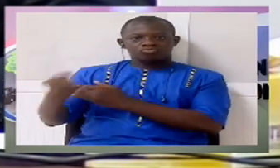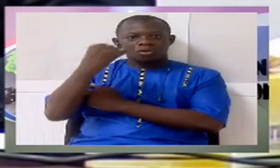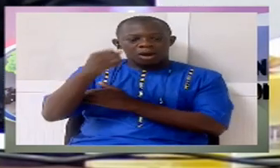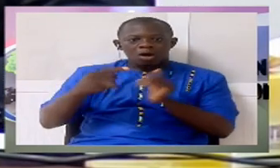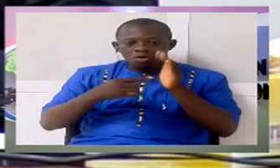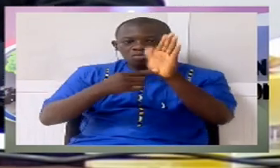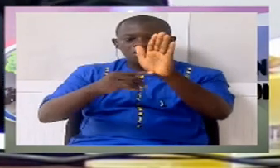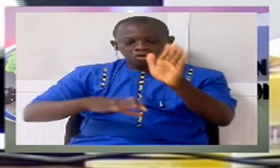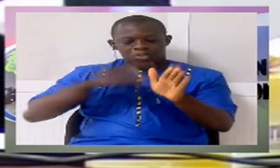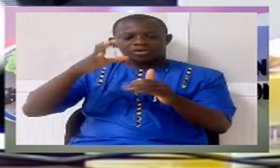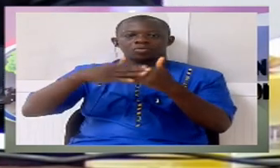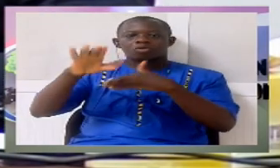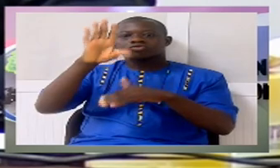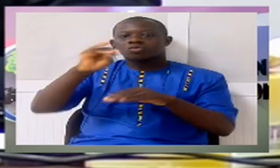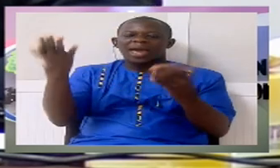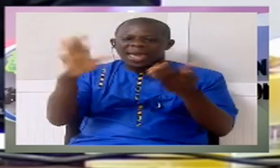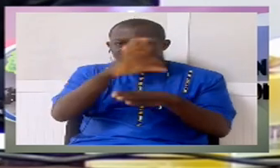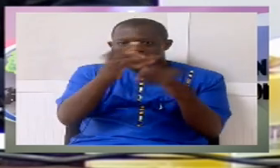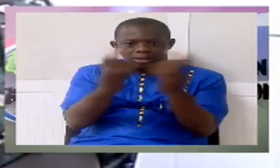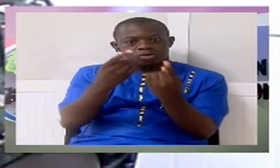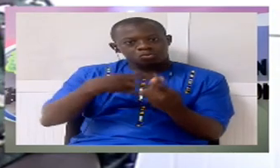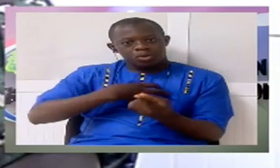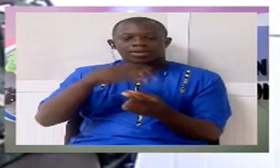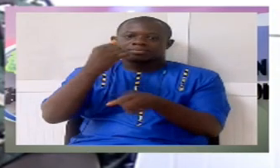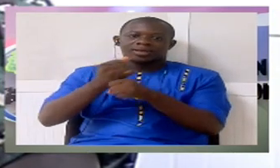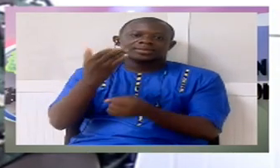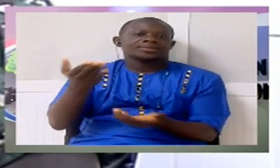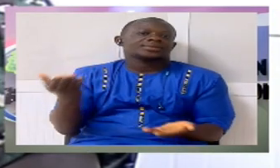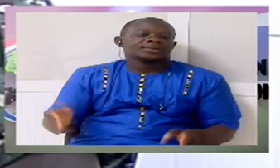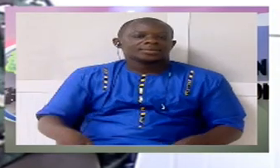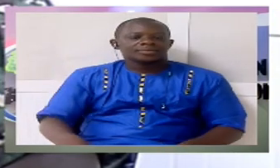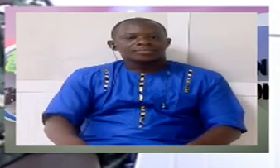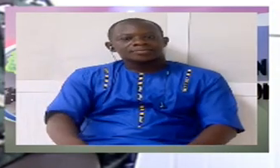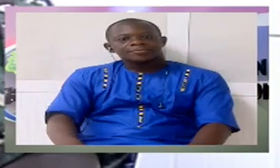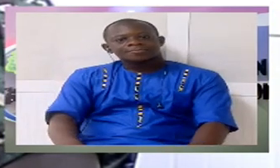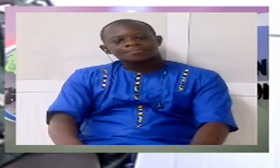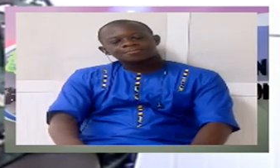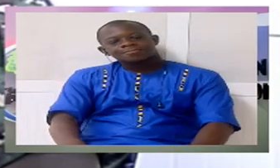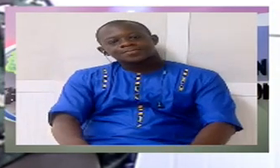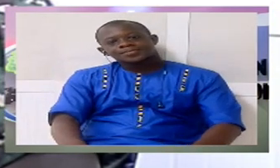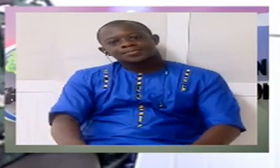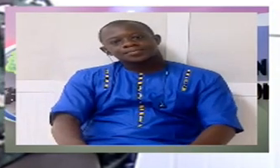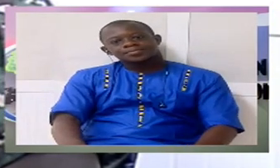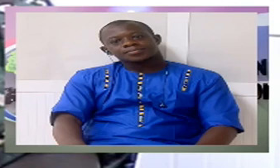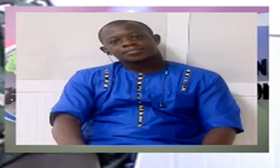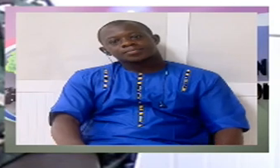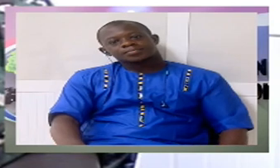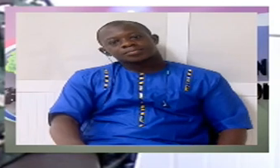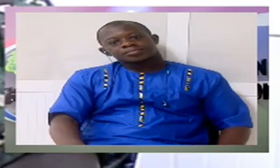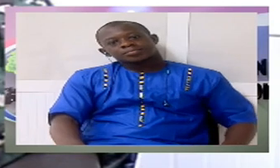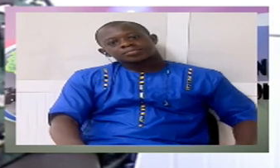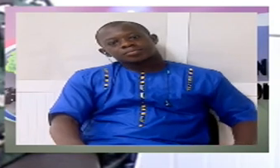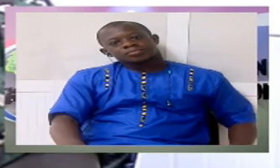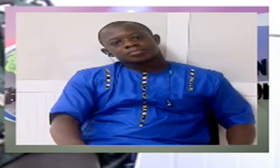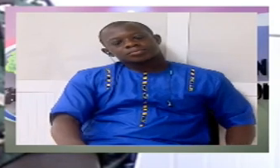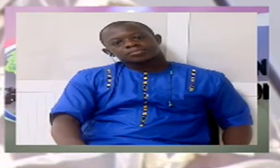whatever was expected of them? Bon di nga nangune ngir di nga xamne moy doole biñ amone dafa